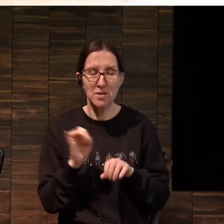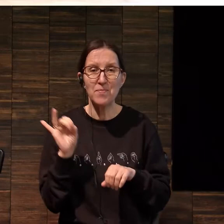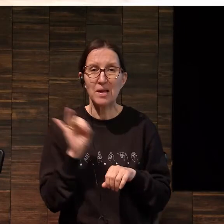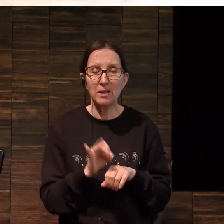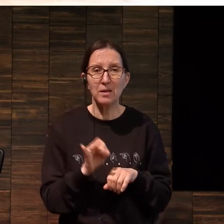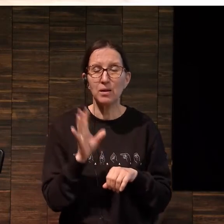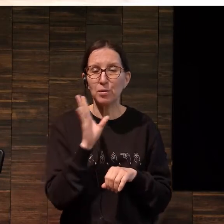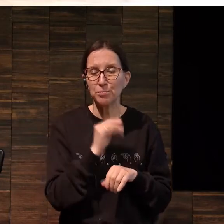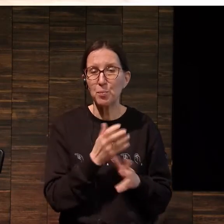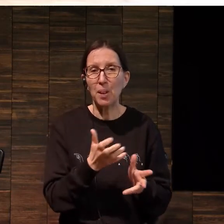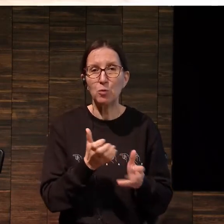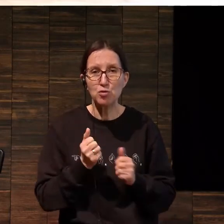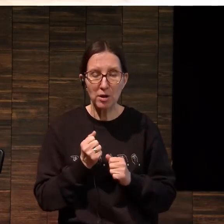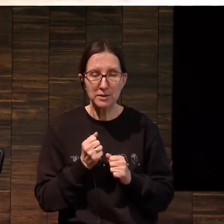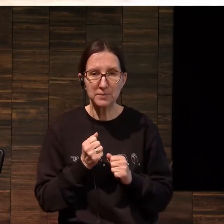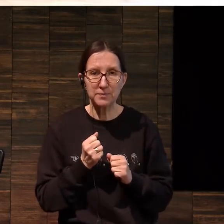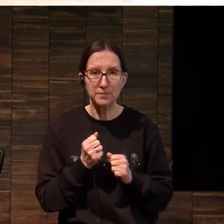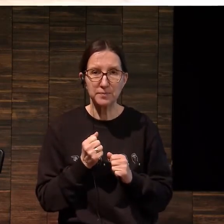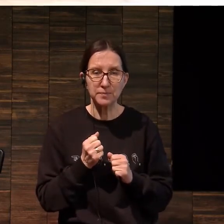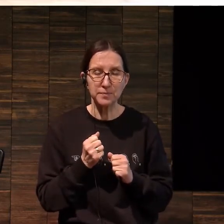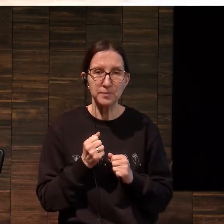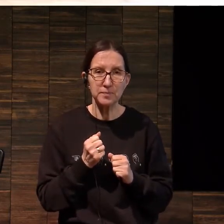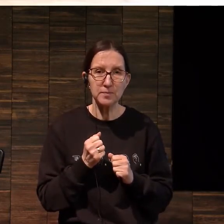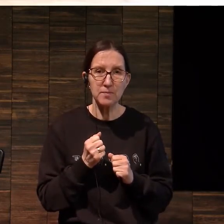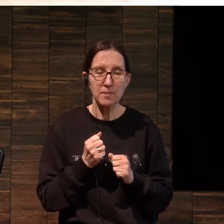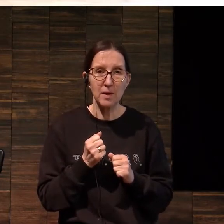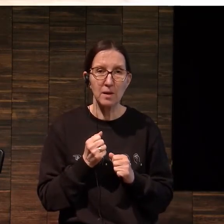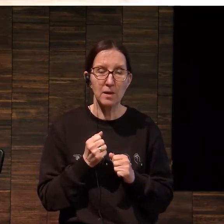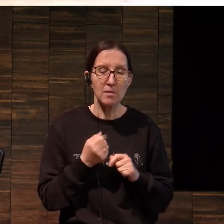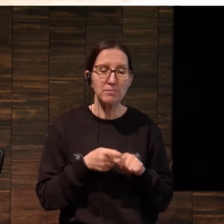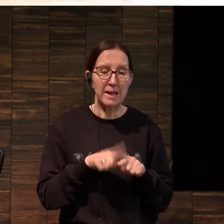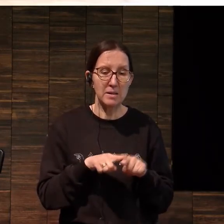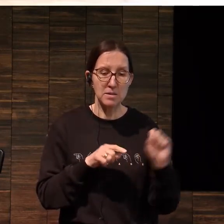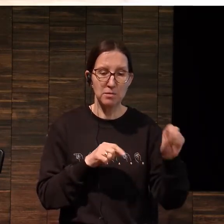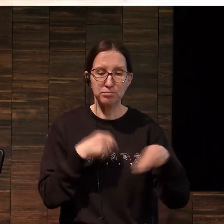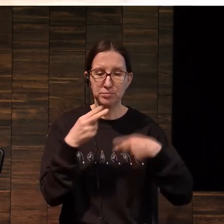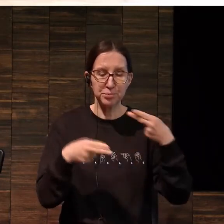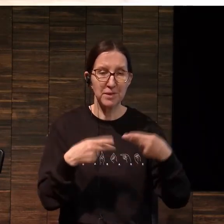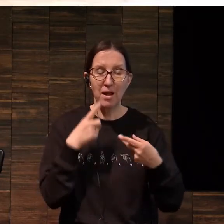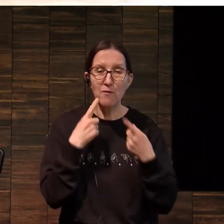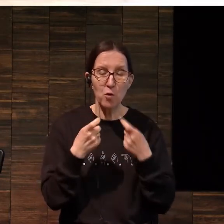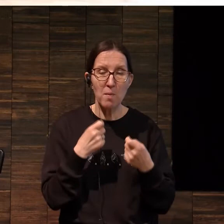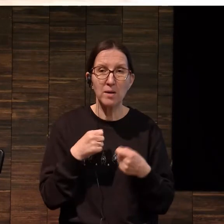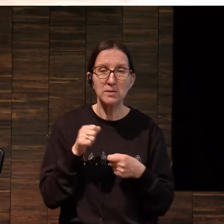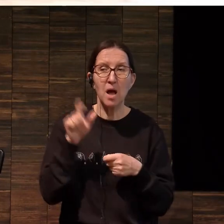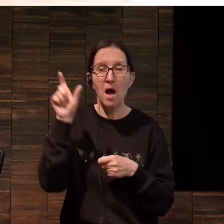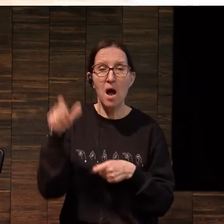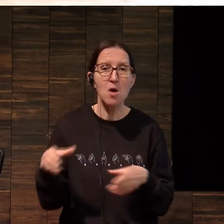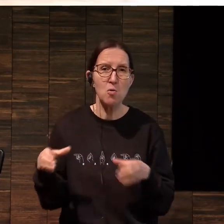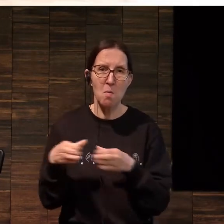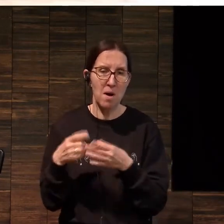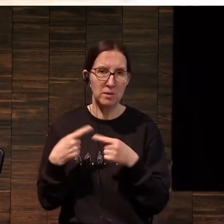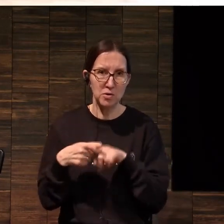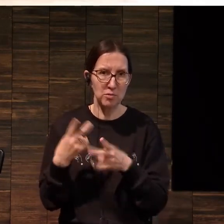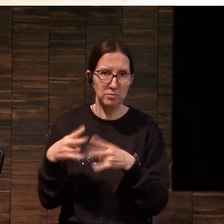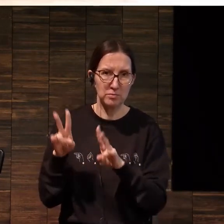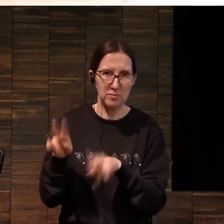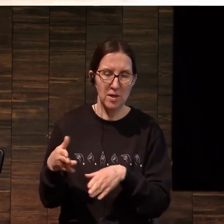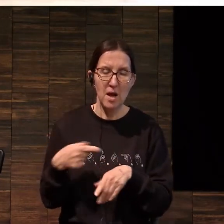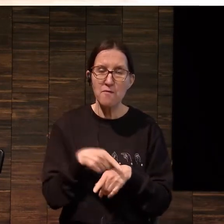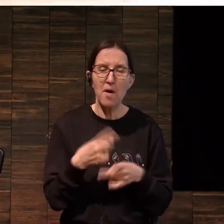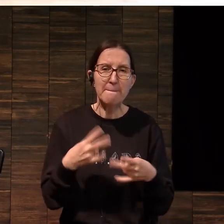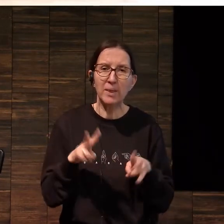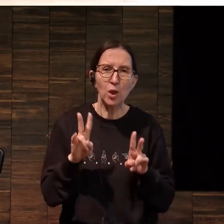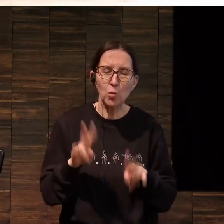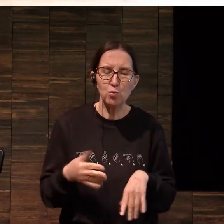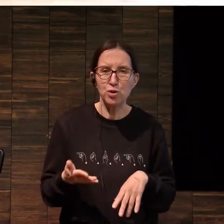into your accessibility platform. So this allows your content teams to access this information. They don't have to go into the backend. They